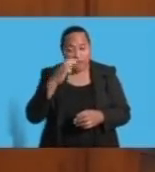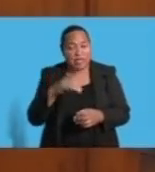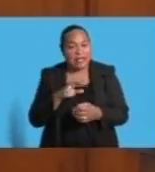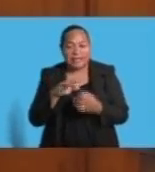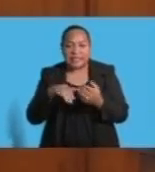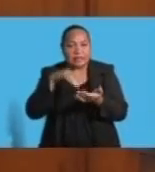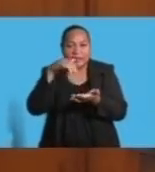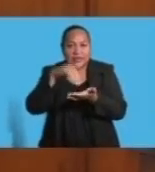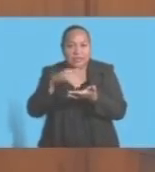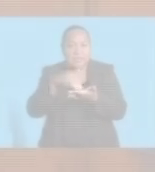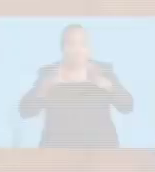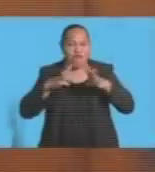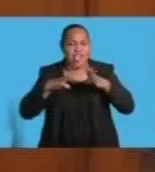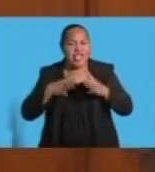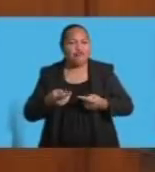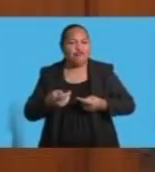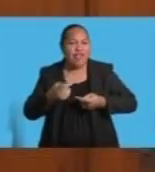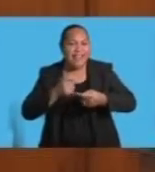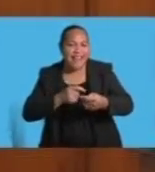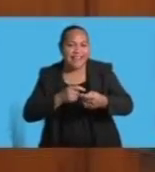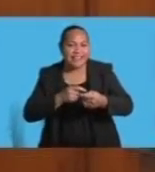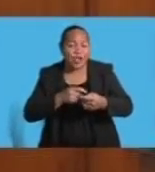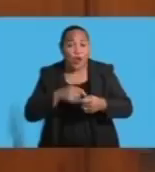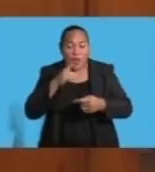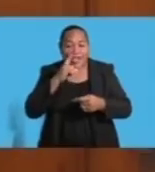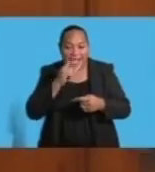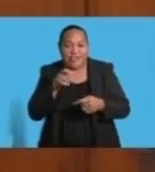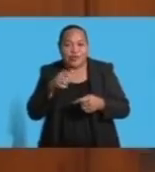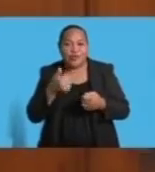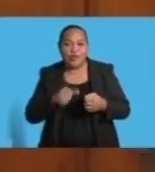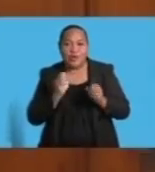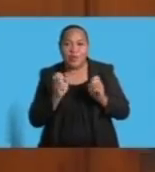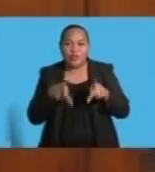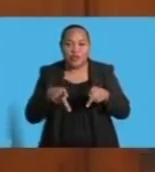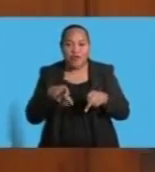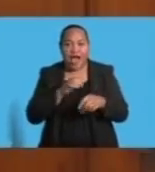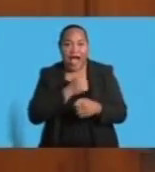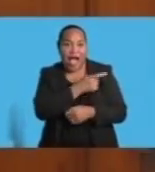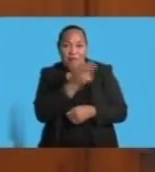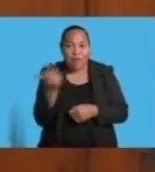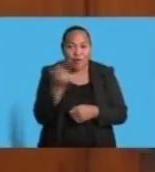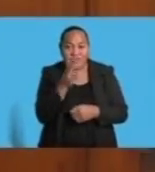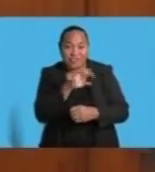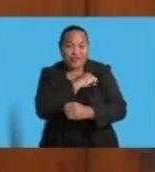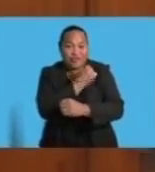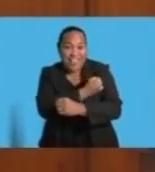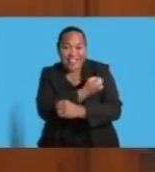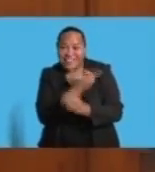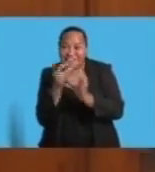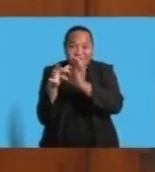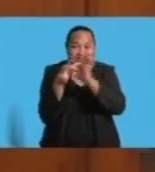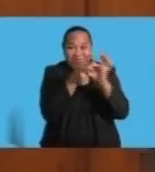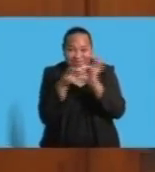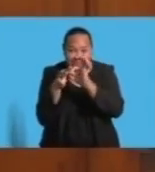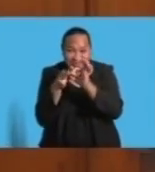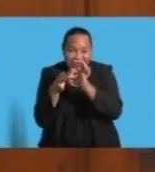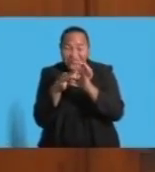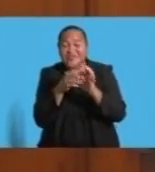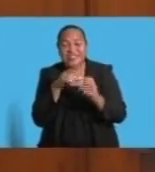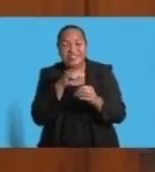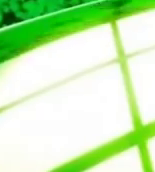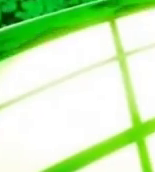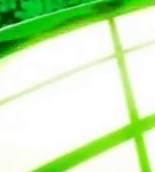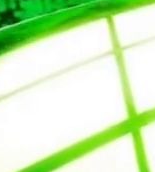economic development of any nation, so that we can take advantage of the strengths and collective strength that we have in our